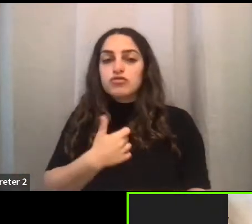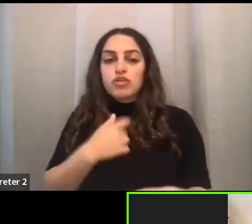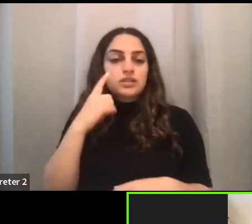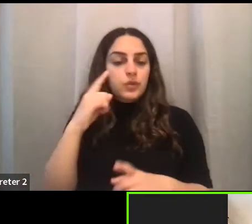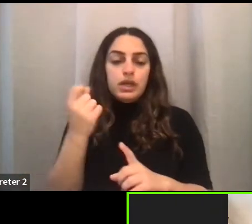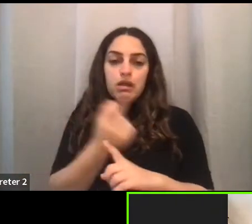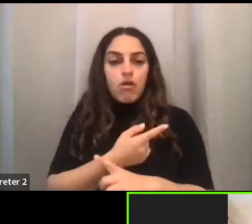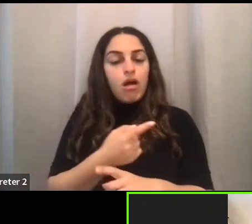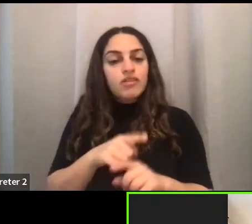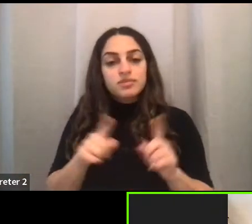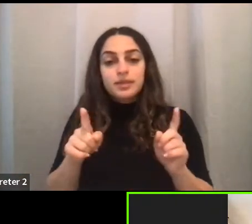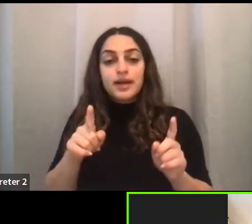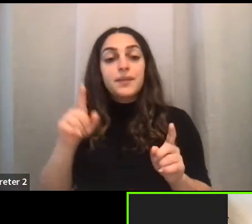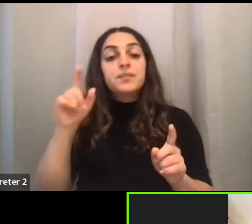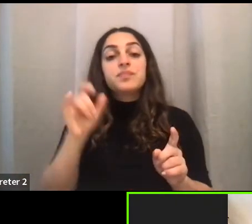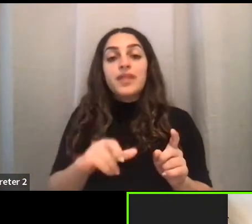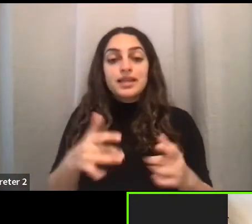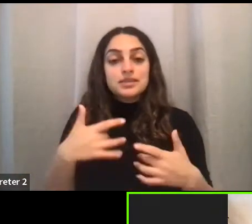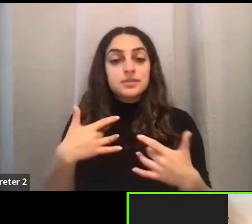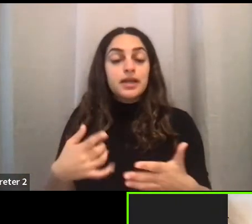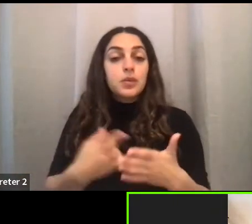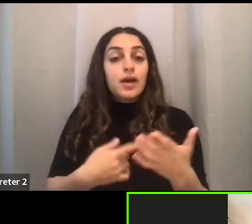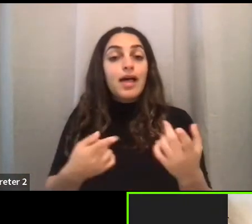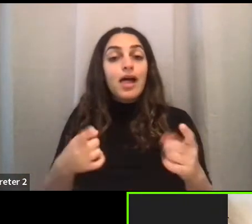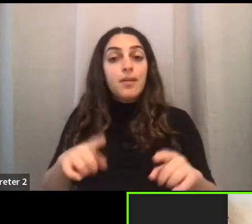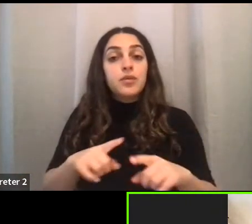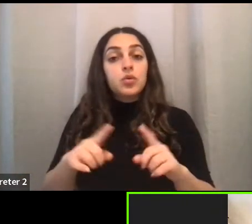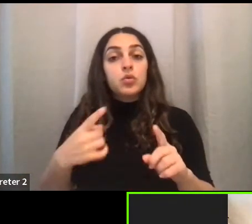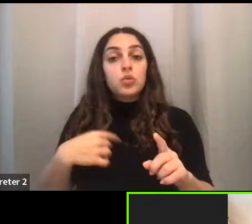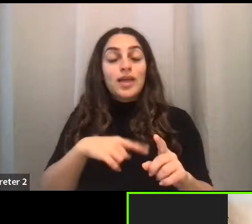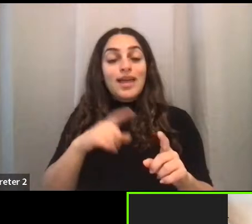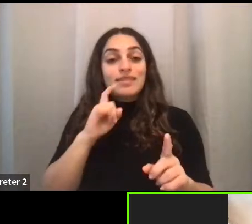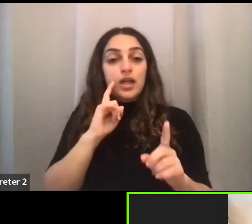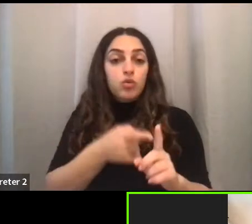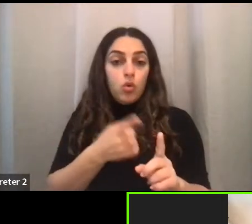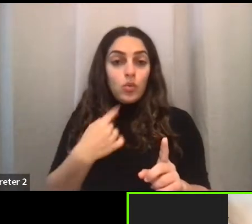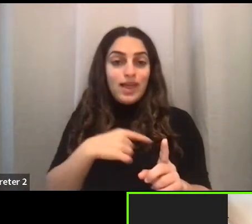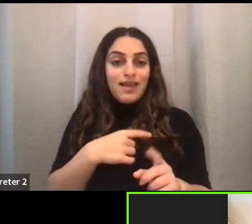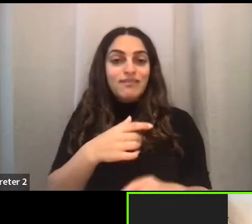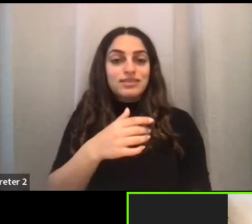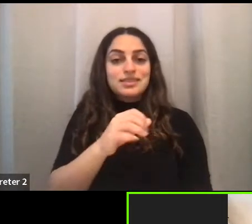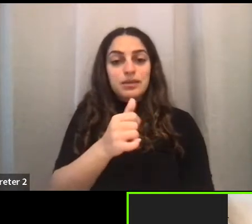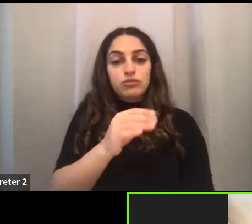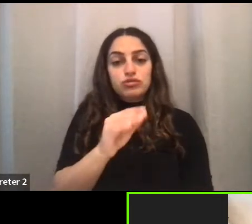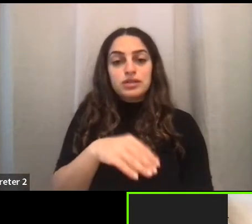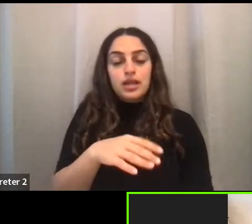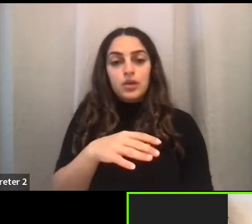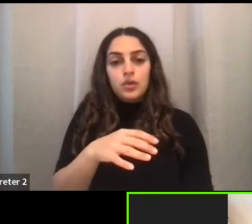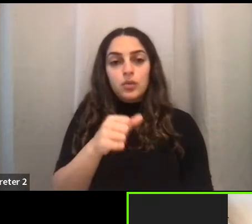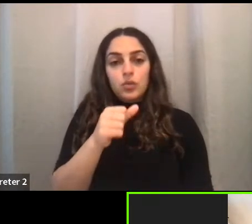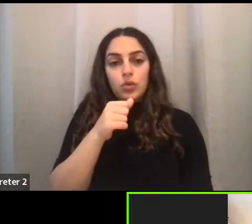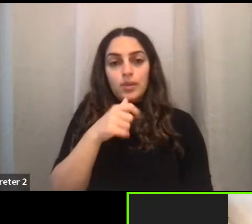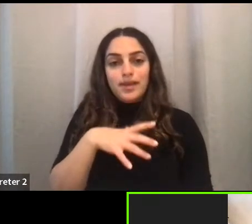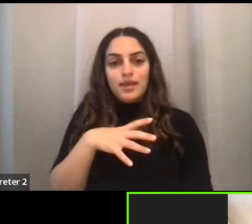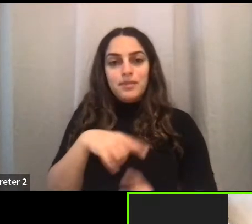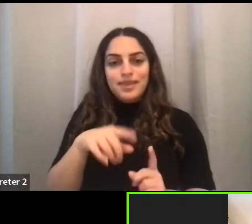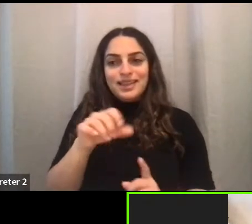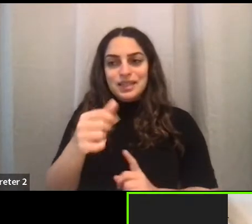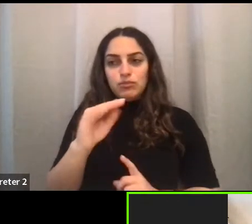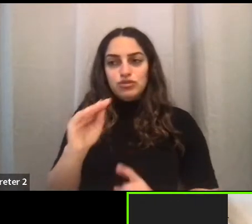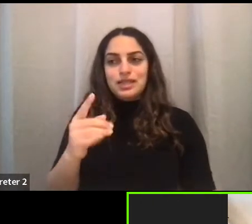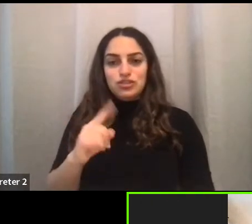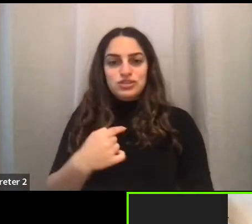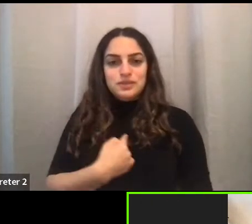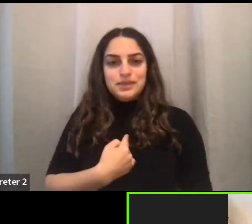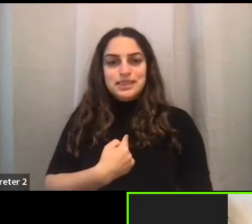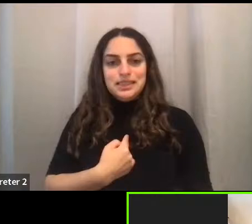subject but that's tense to what happened well we have this goal that we have a 10 percent woman and the 10 percent is just me but what happened to